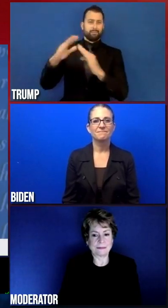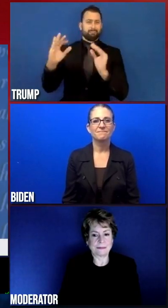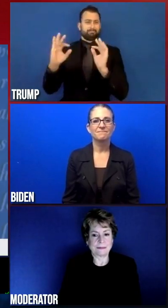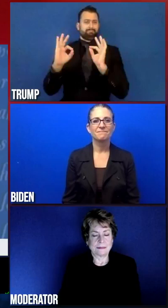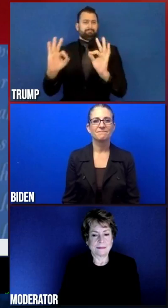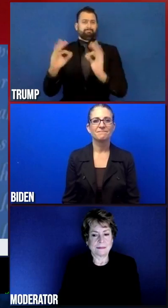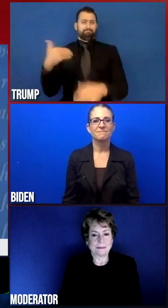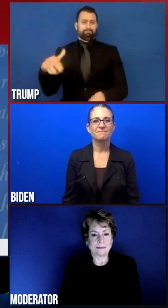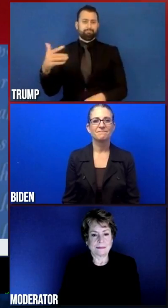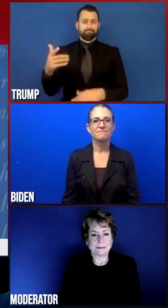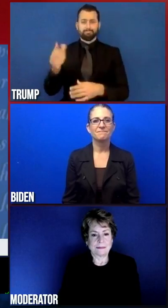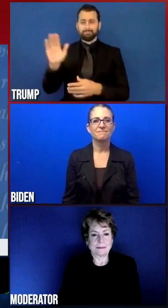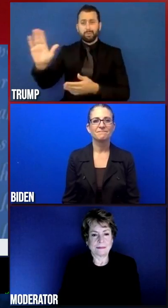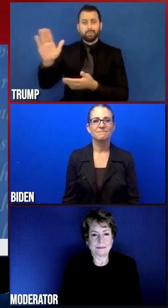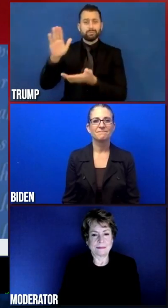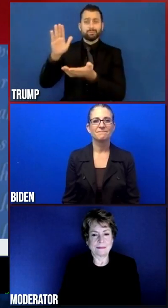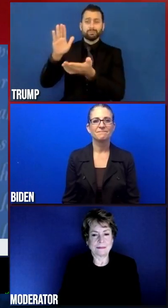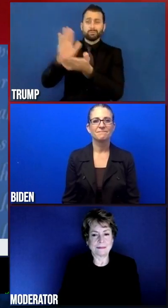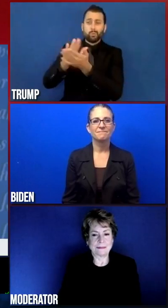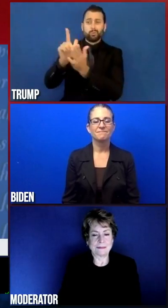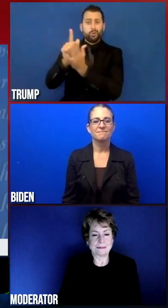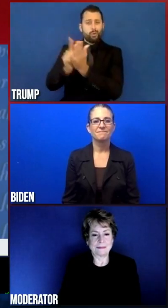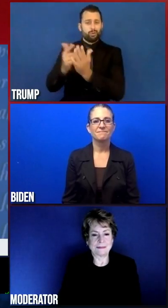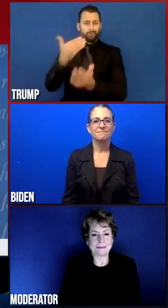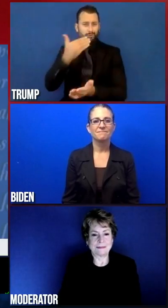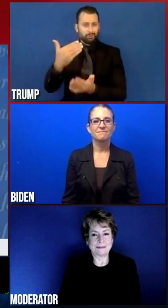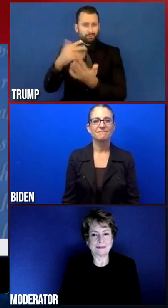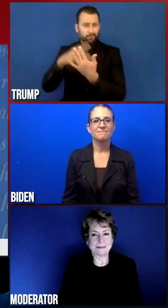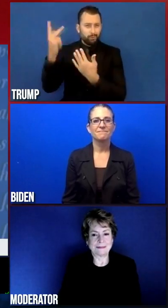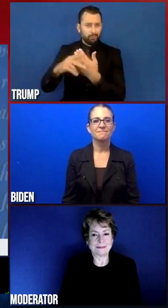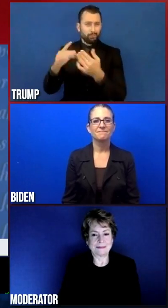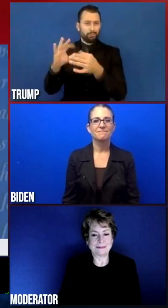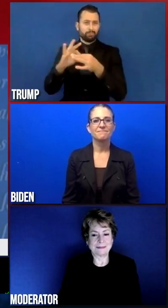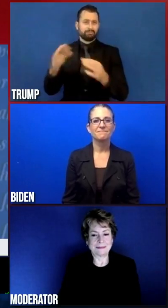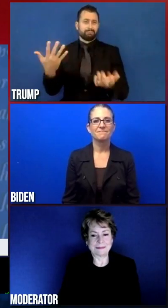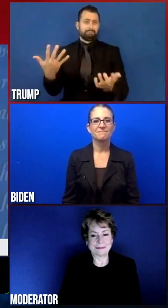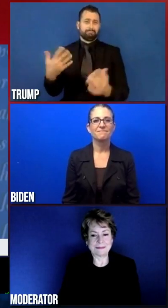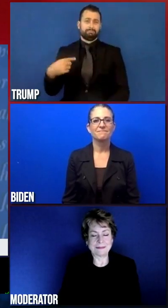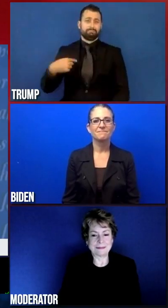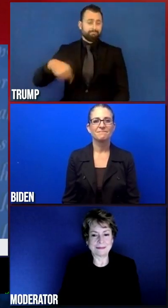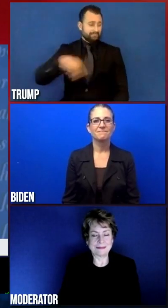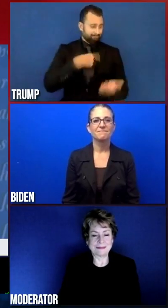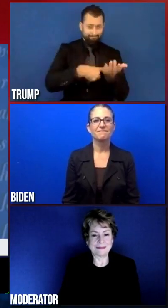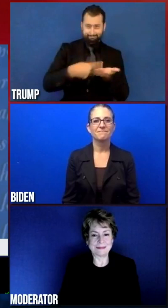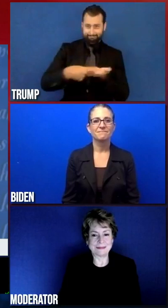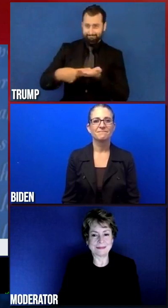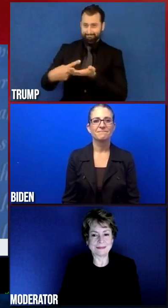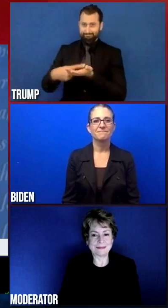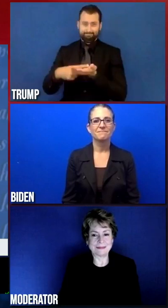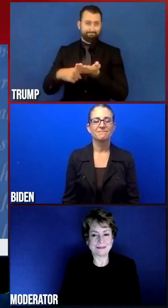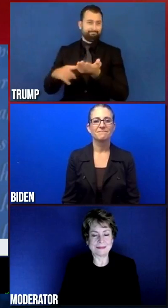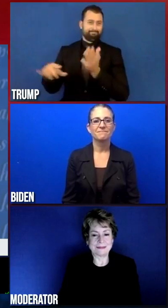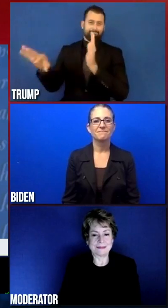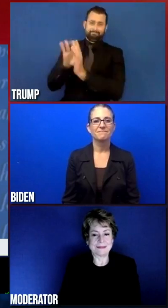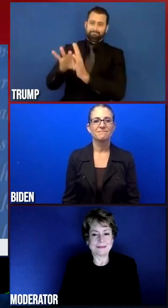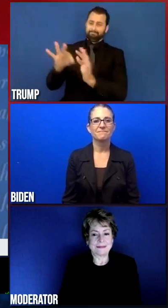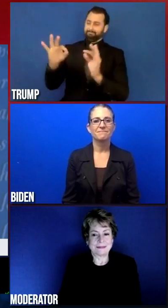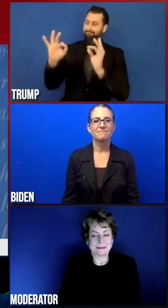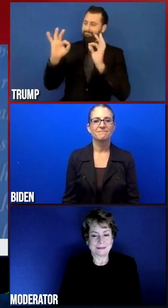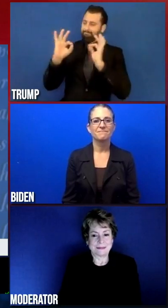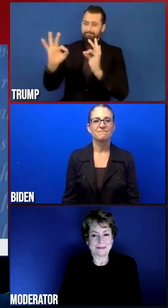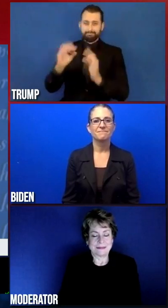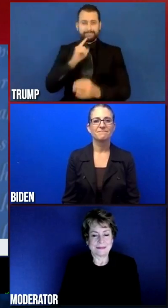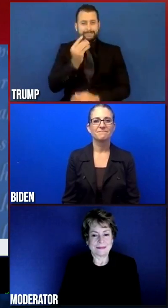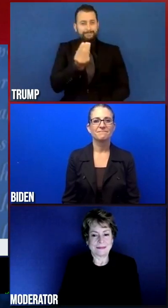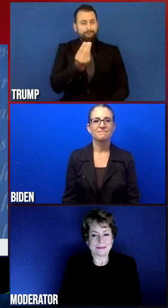we have the right to choose her. And very few people knowingly would say otherwise. And by the way, the Democrats, they wouldn't even think about not